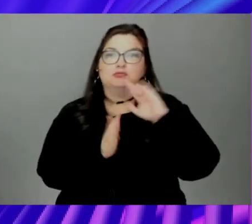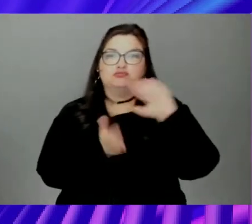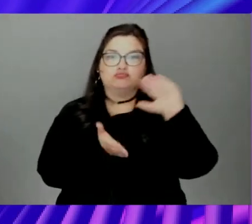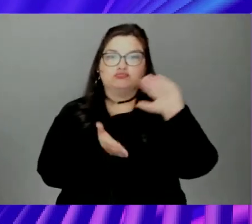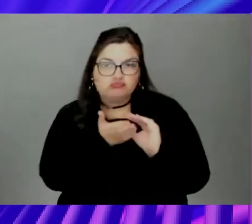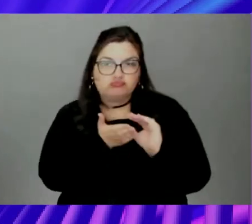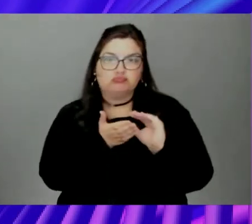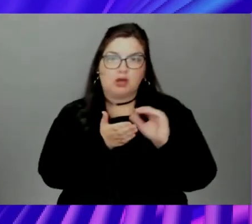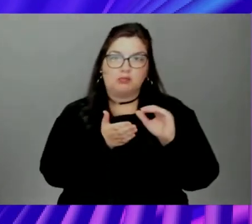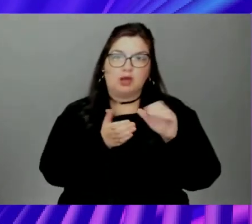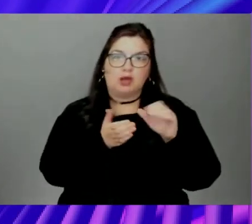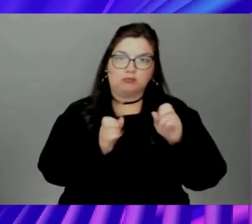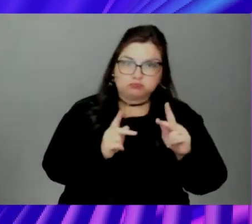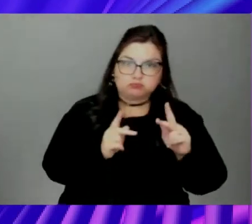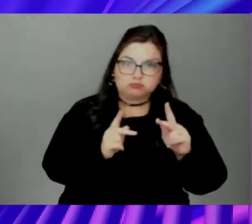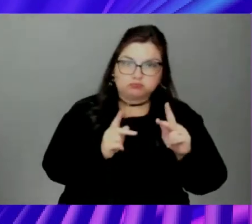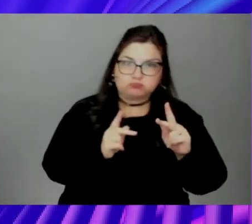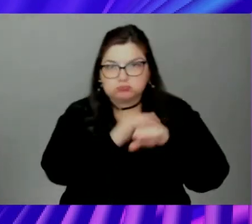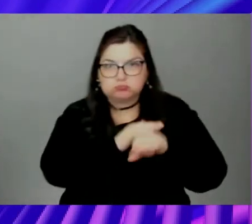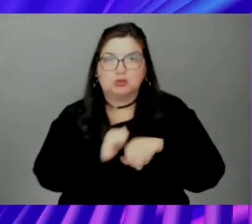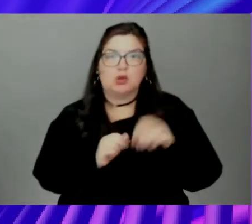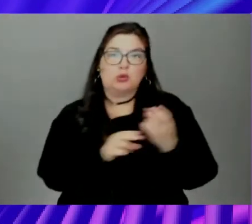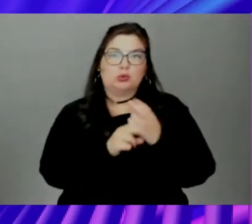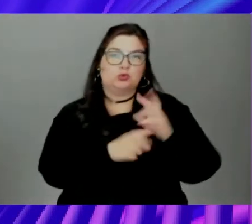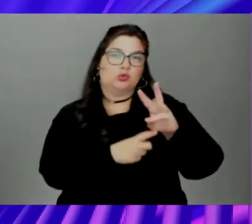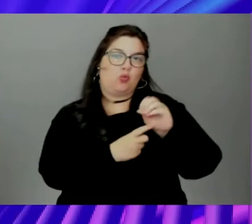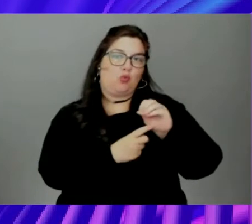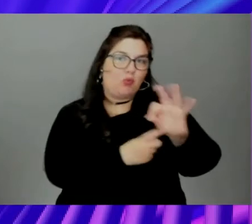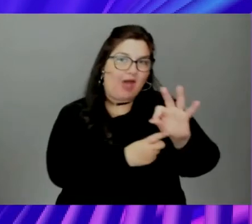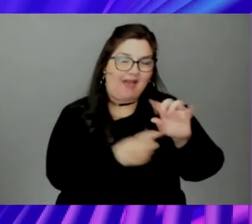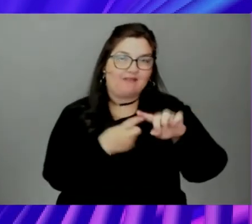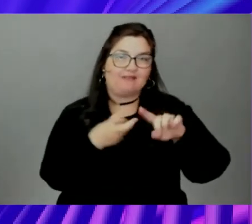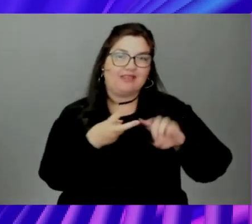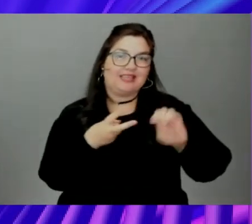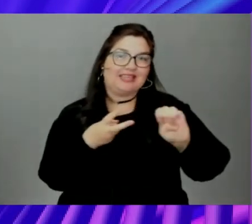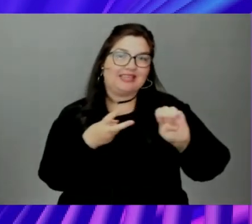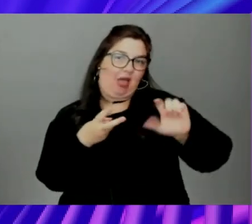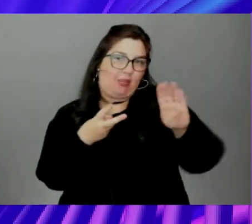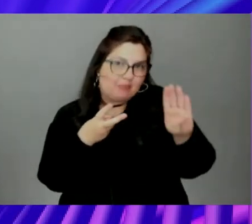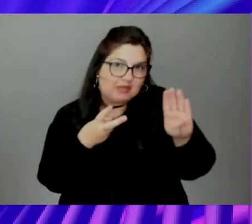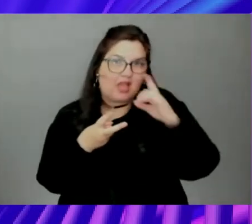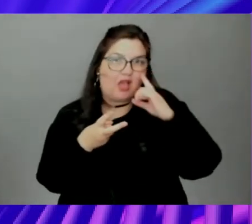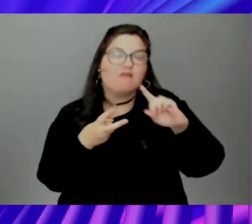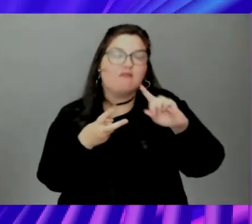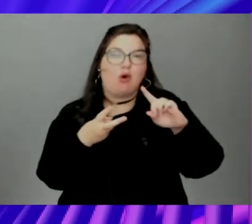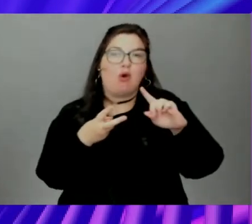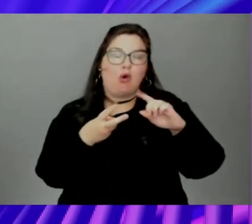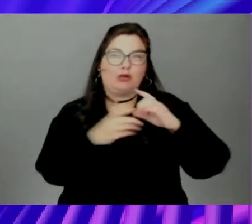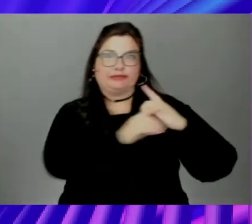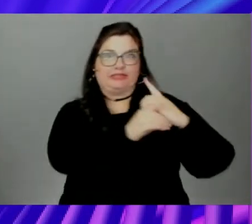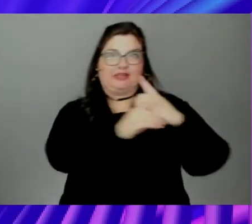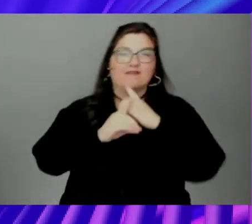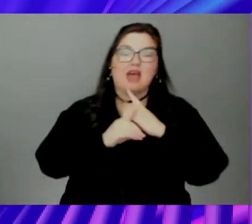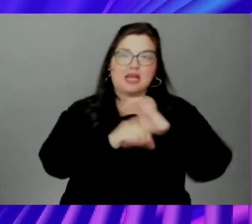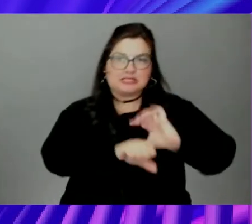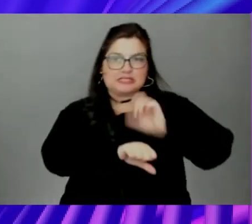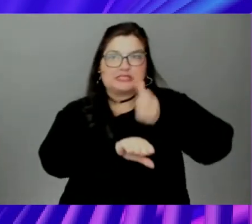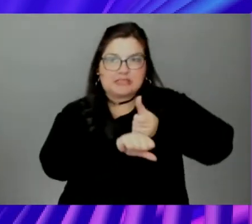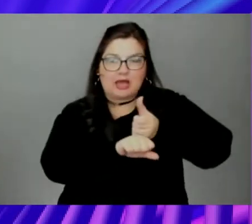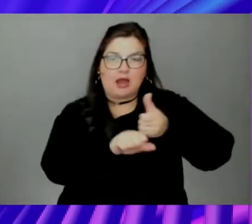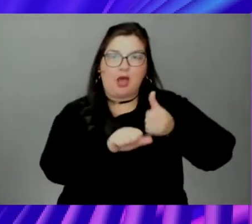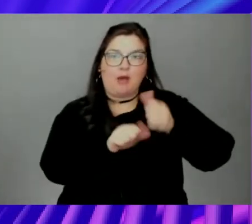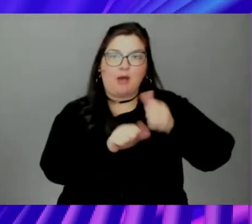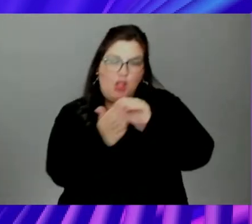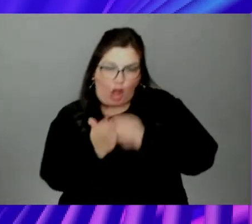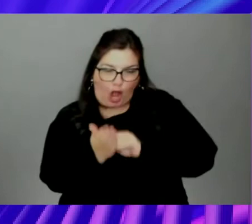They use WAF or ELB for perimeter defense, and they set up logging and backup critical data. And if